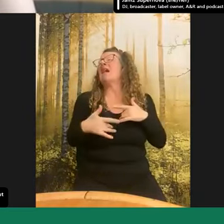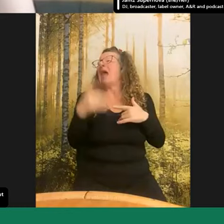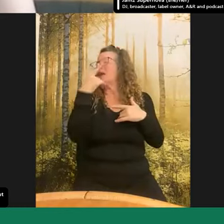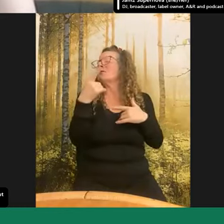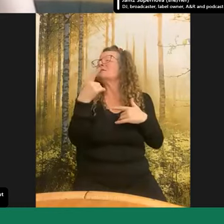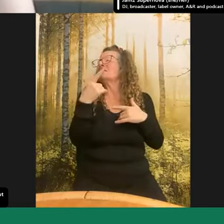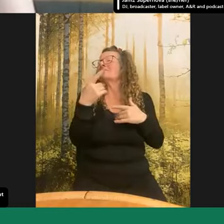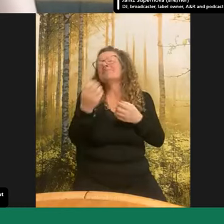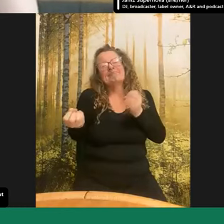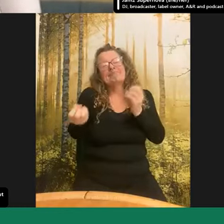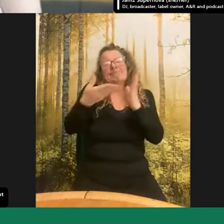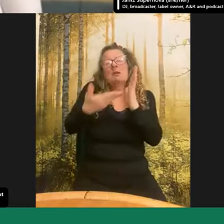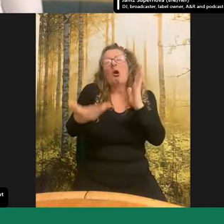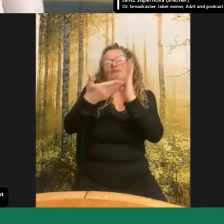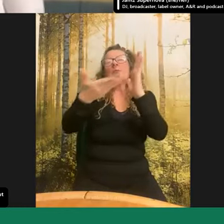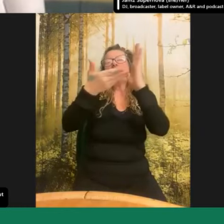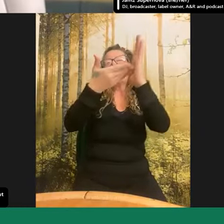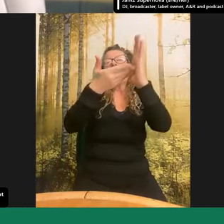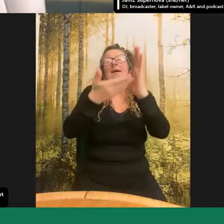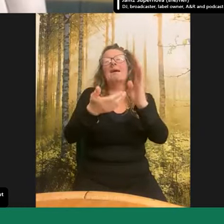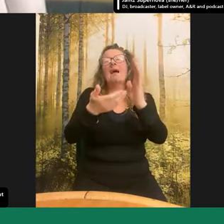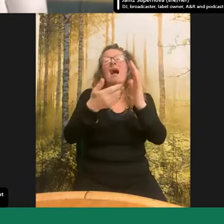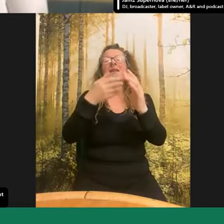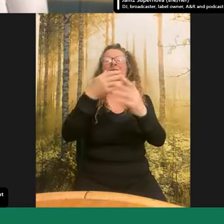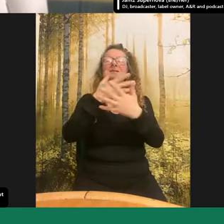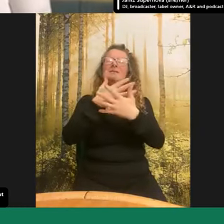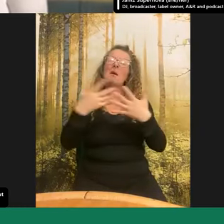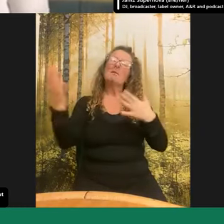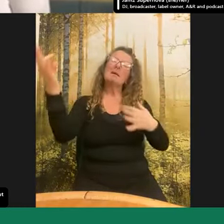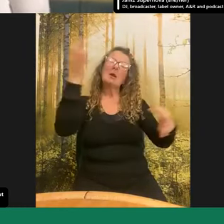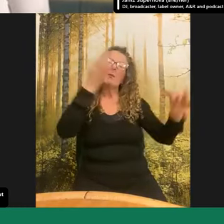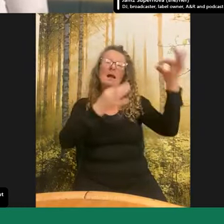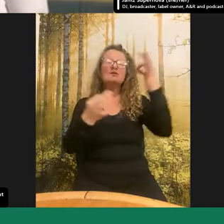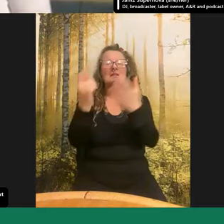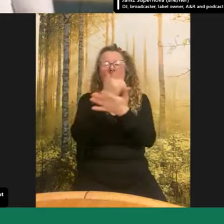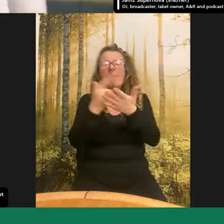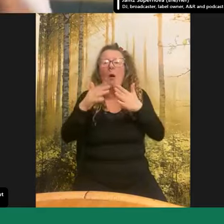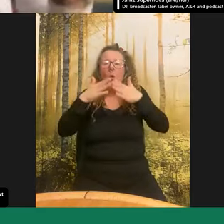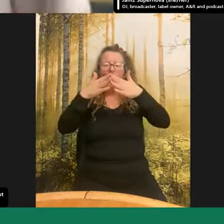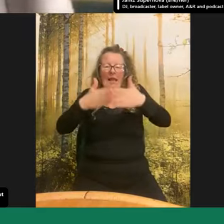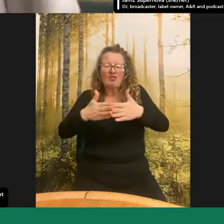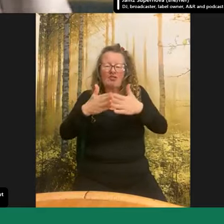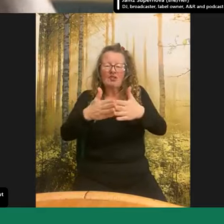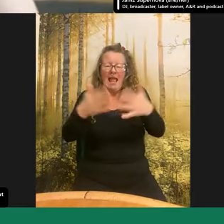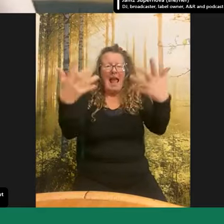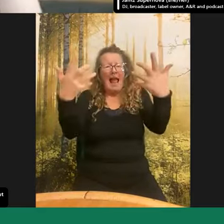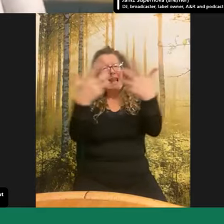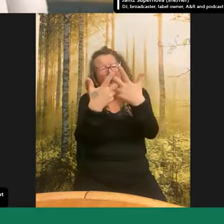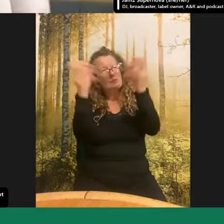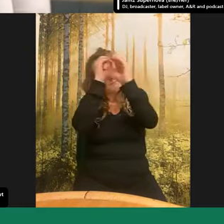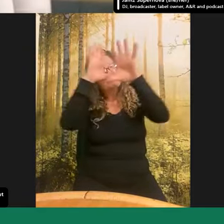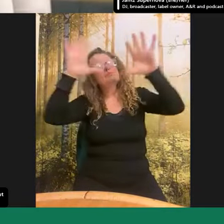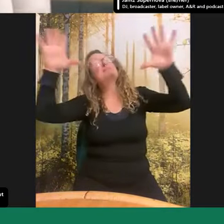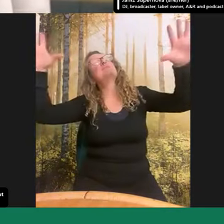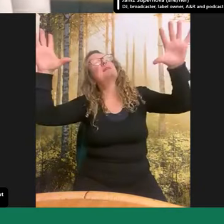the questions that there are around the Windrush and how to contextualize the Windrush, which has this particular